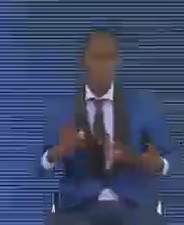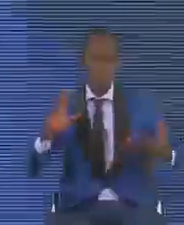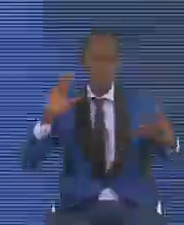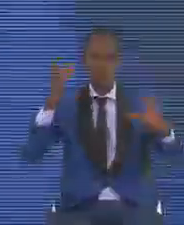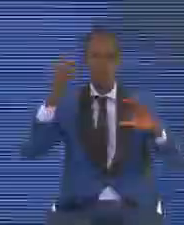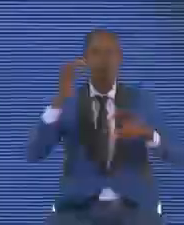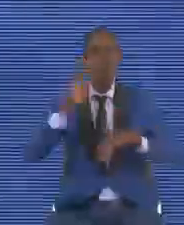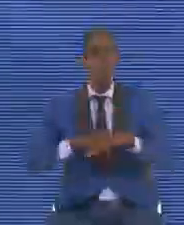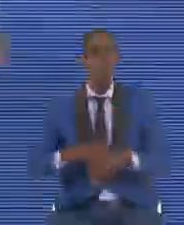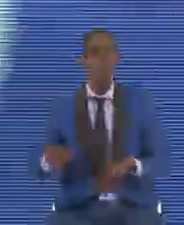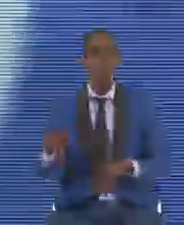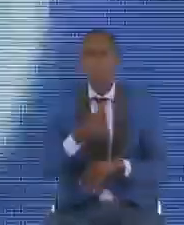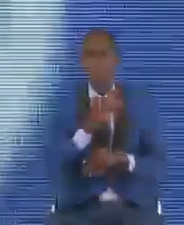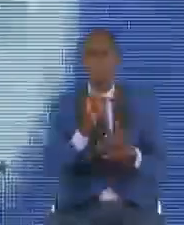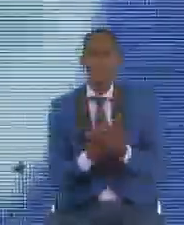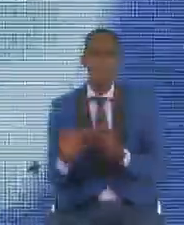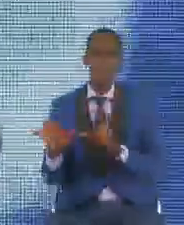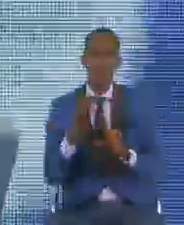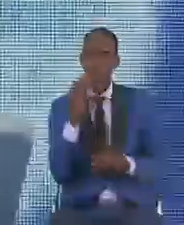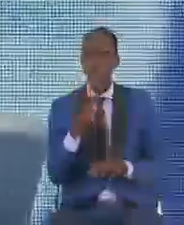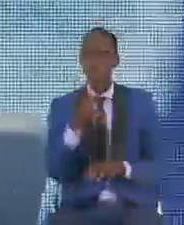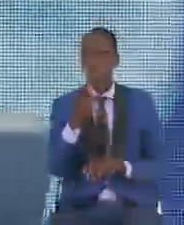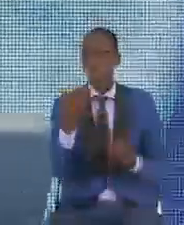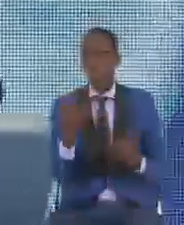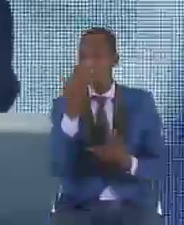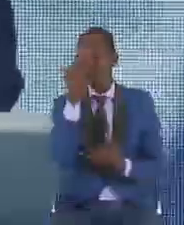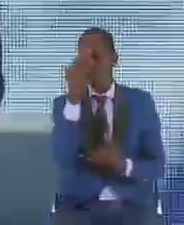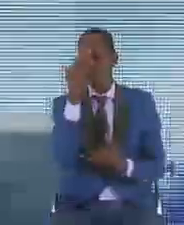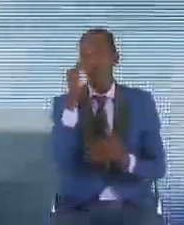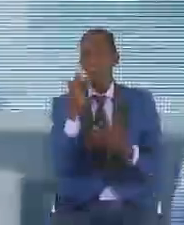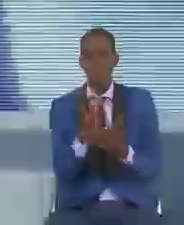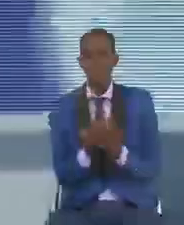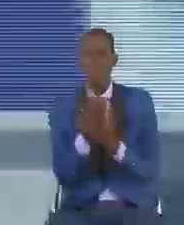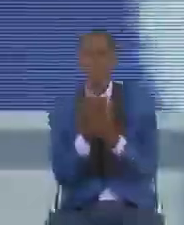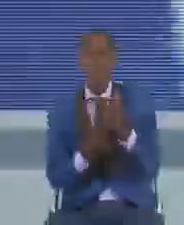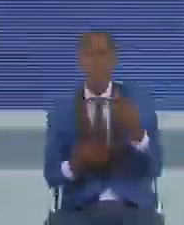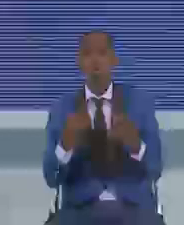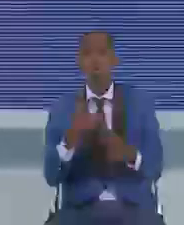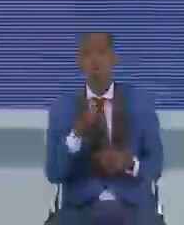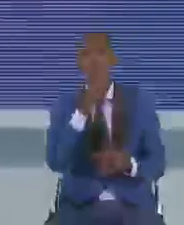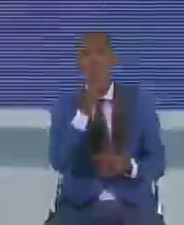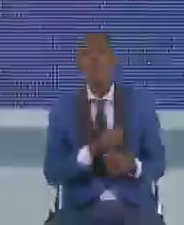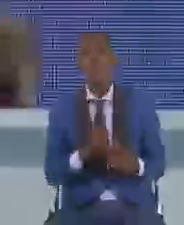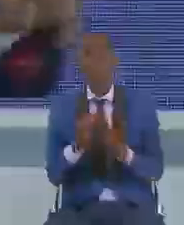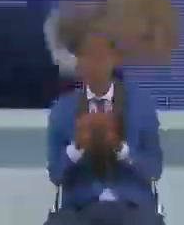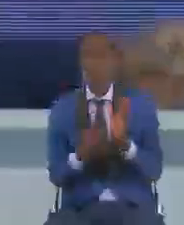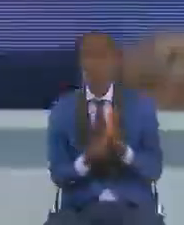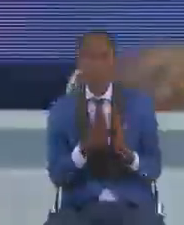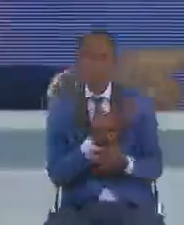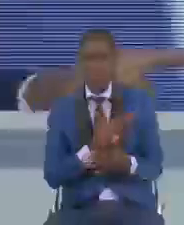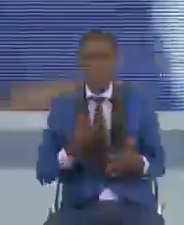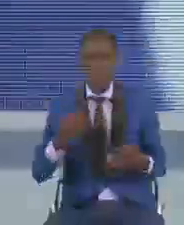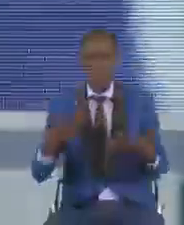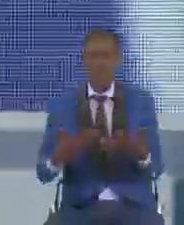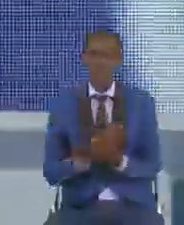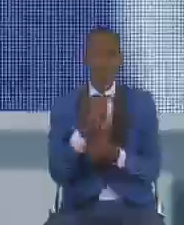him that doeth evil. So you know that both the Old Testament and the New